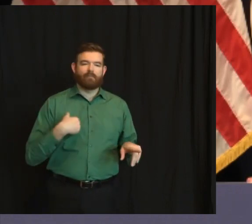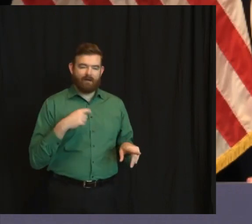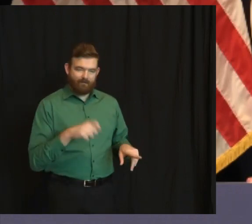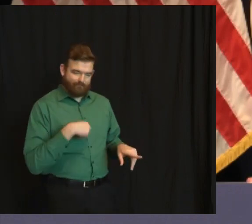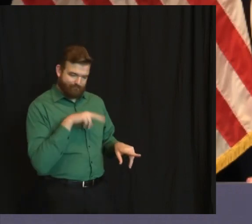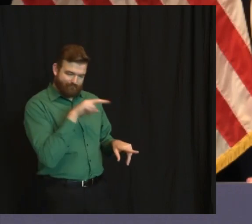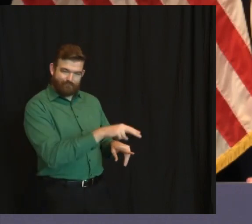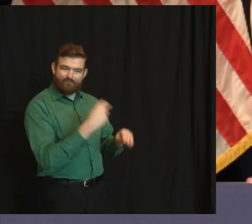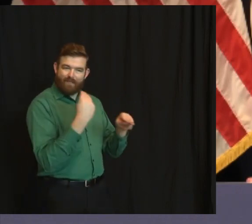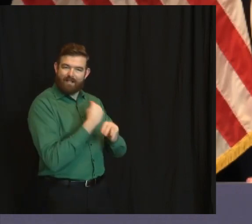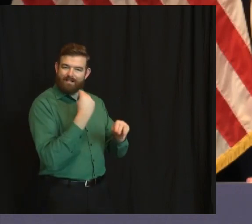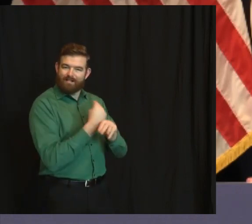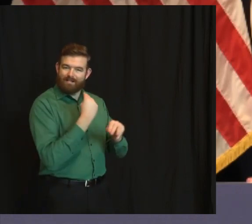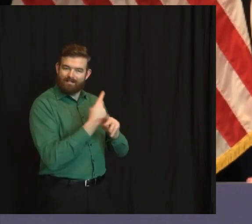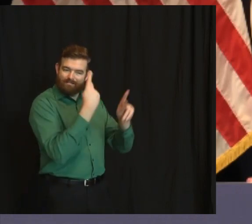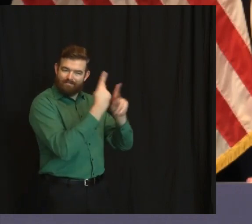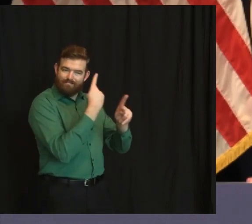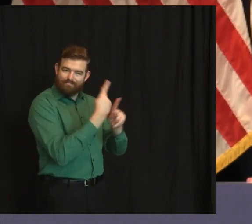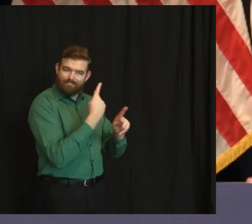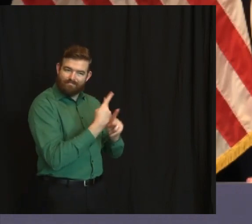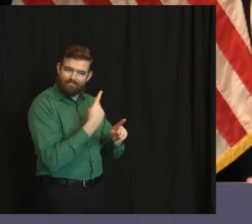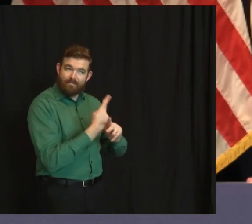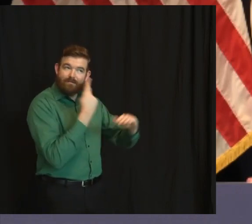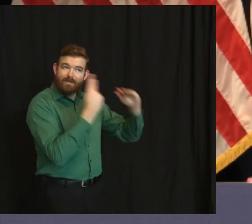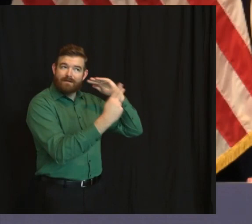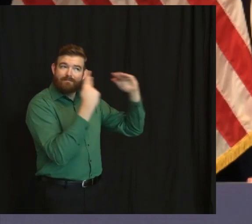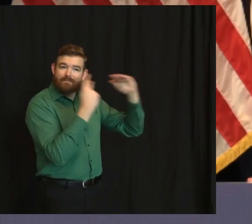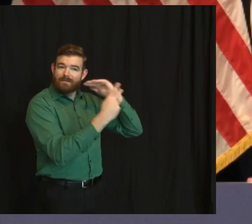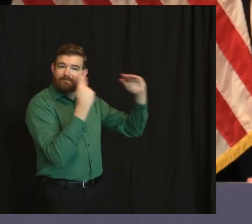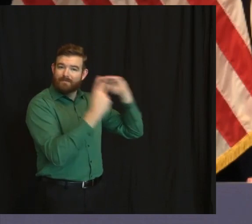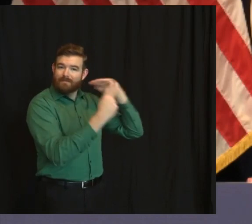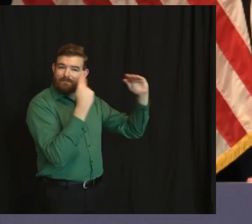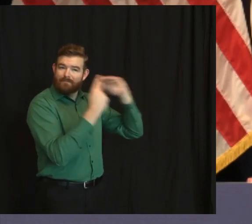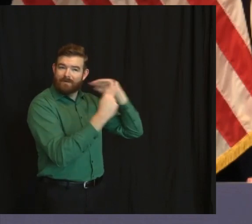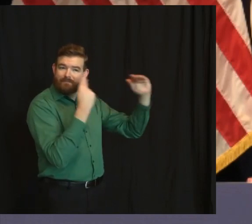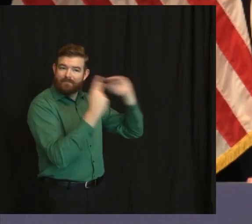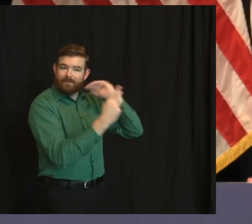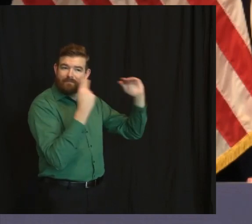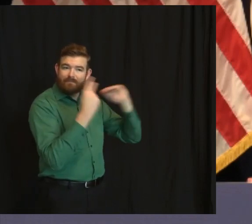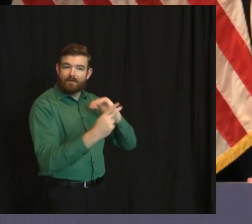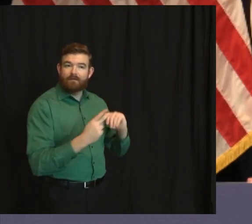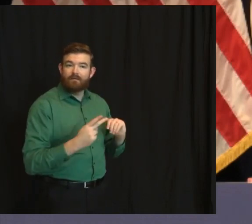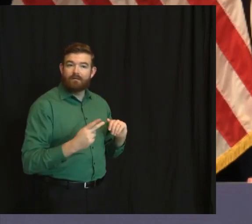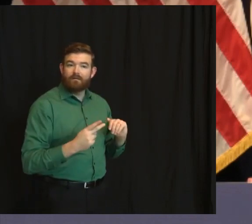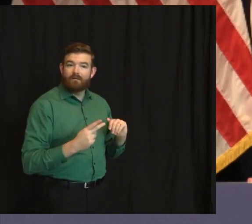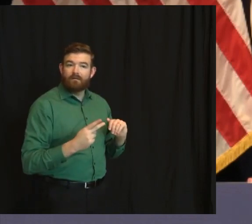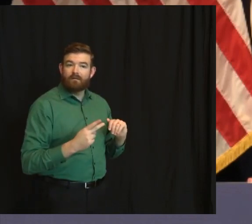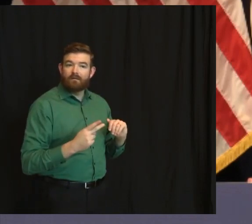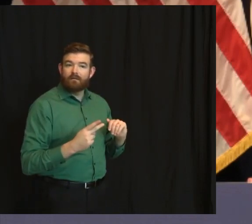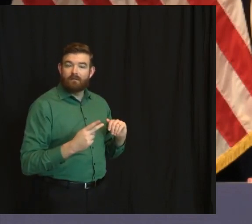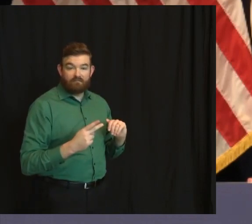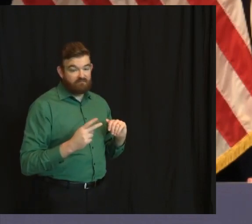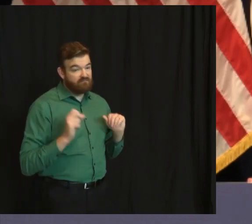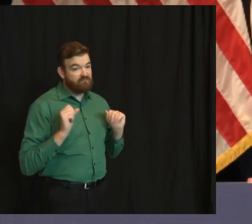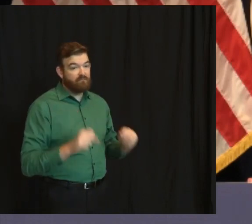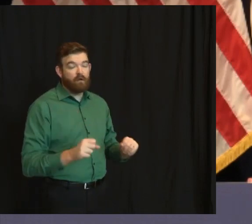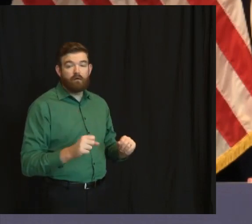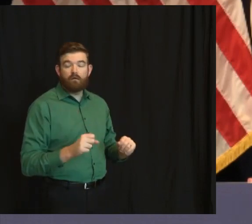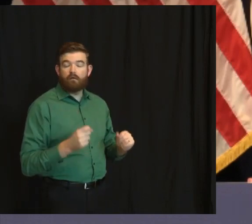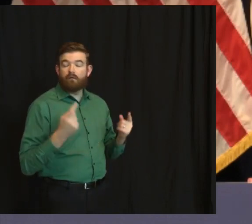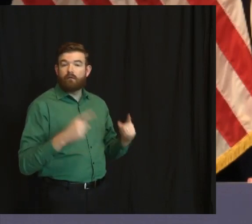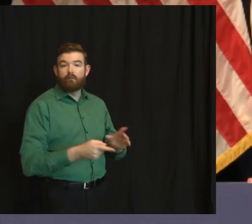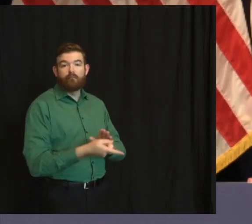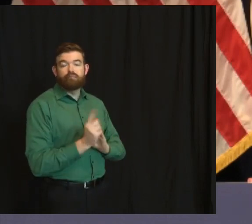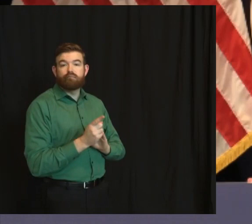these models, they can flip on you. If you let your guard down, they can come right back at you. And so please stay at it,